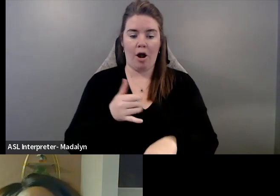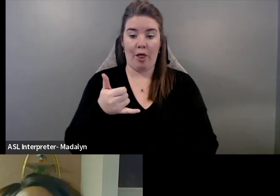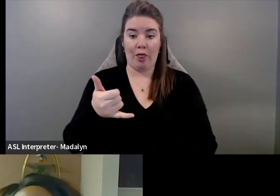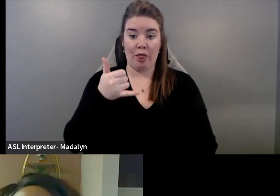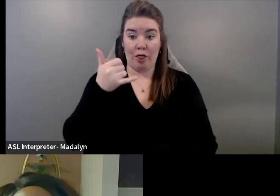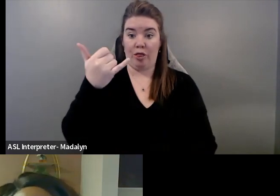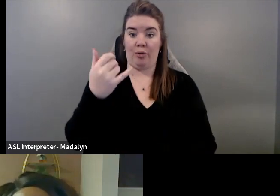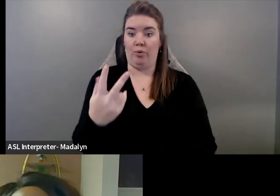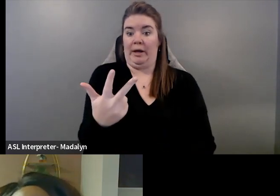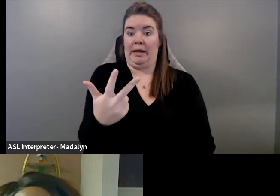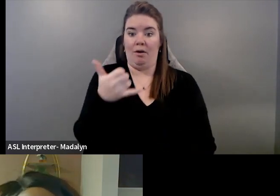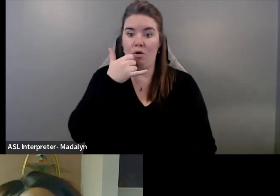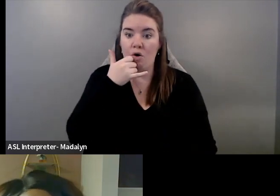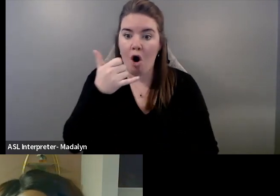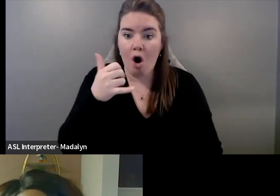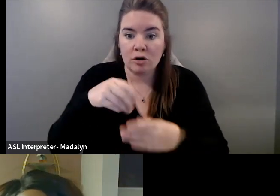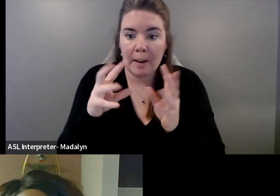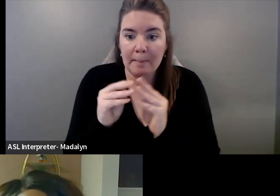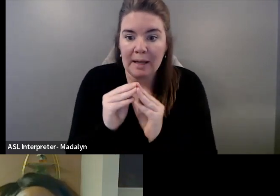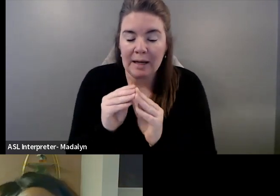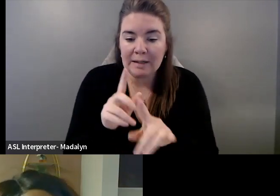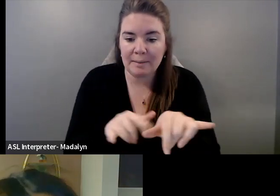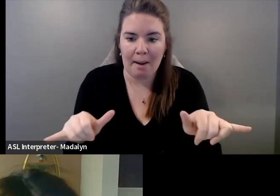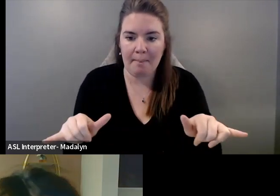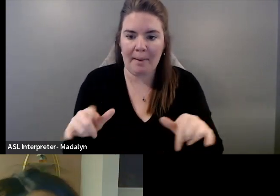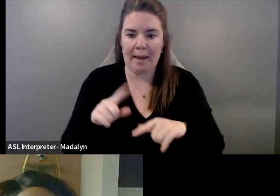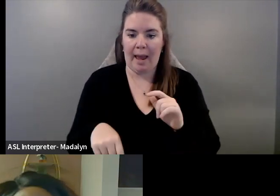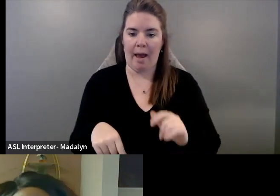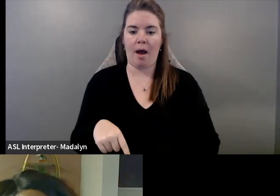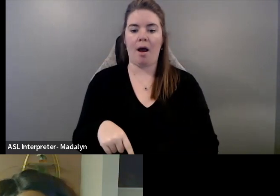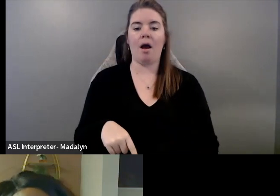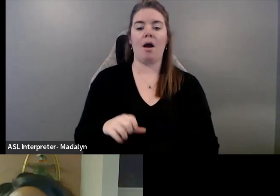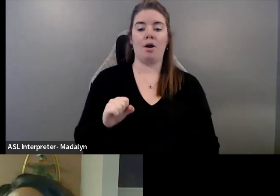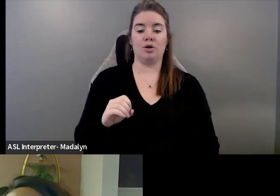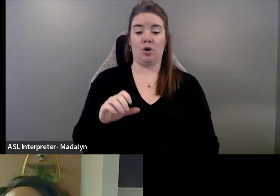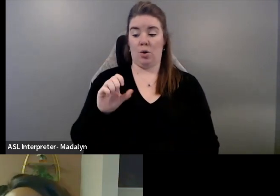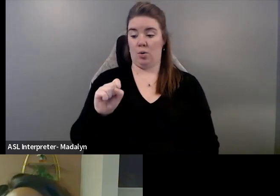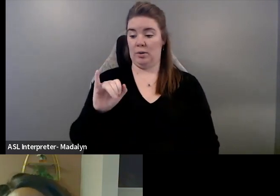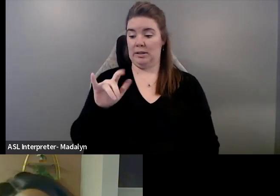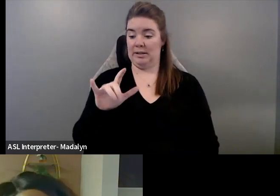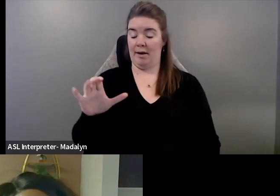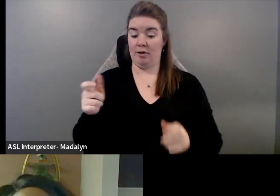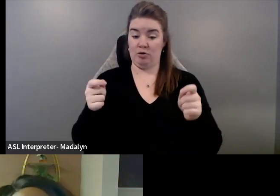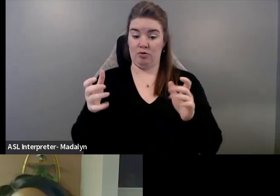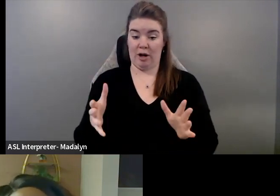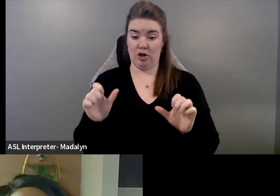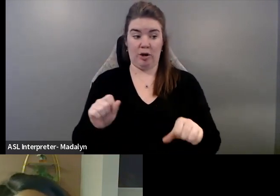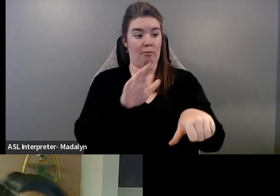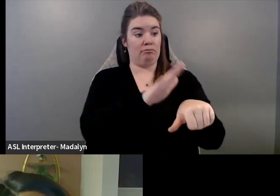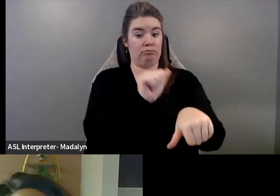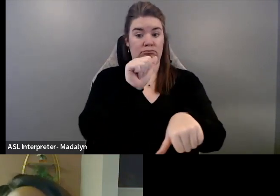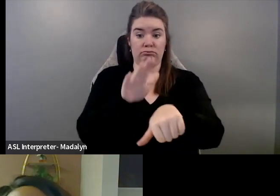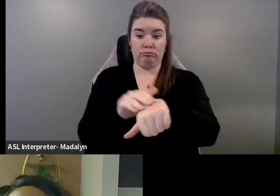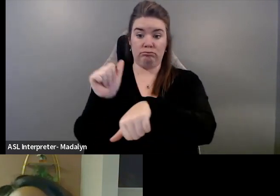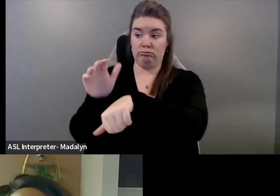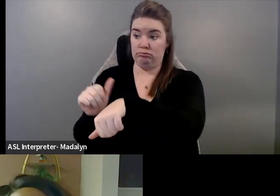effective, right? So that's where you empower, as the SILC's director can empower board members to